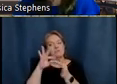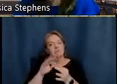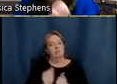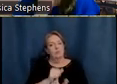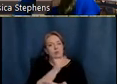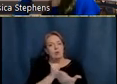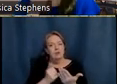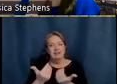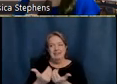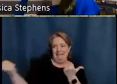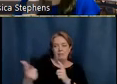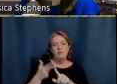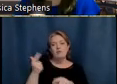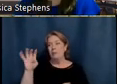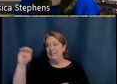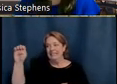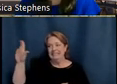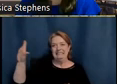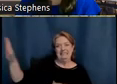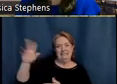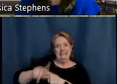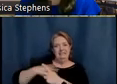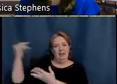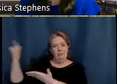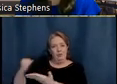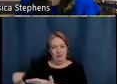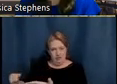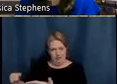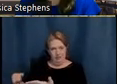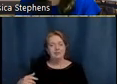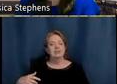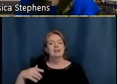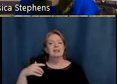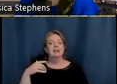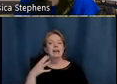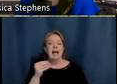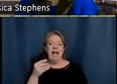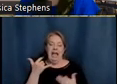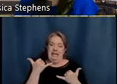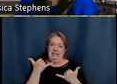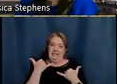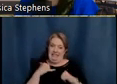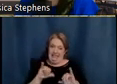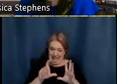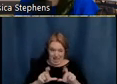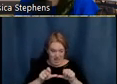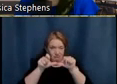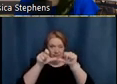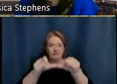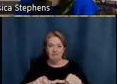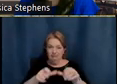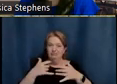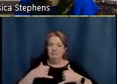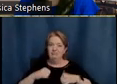those in the East, and as we've already seen, as we visited Nashville, still indoors today. To visit his